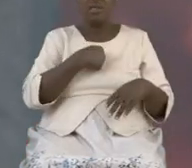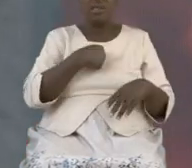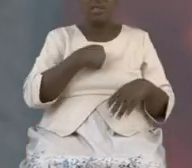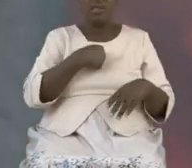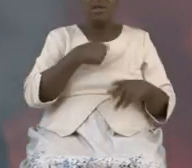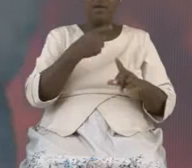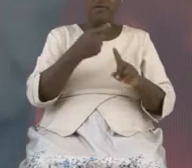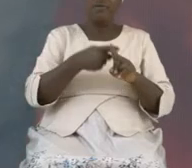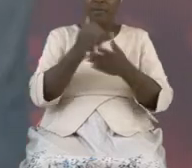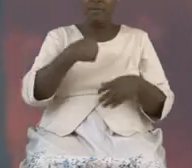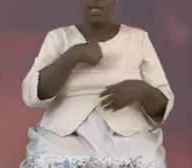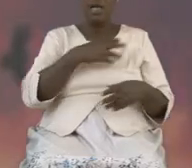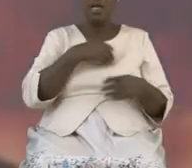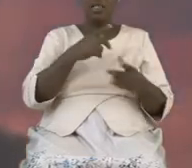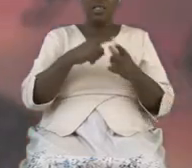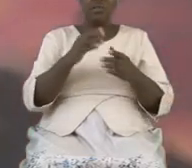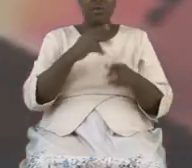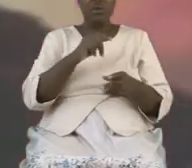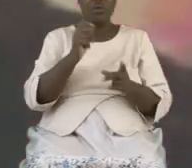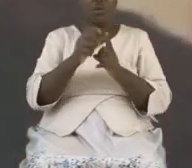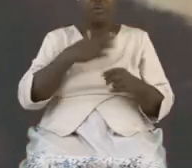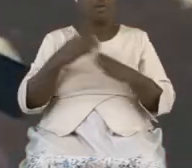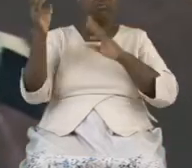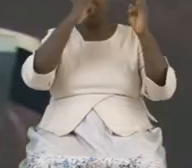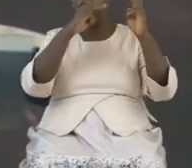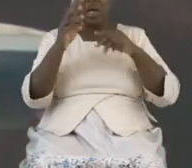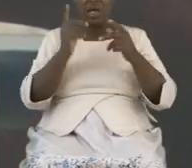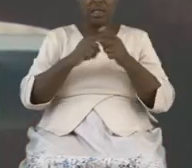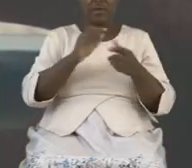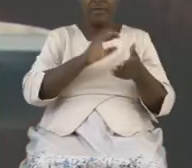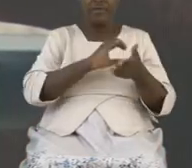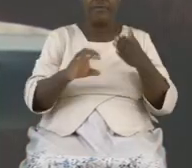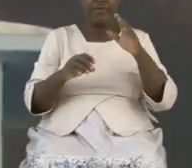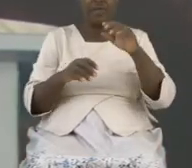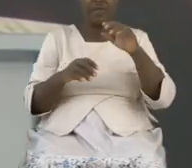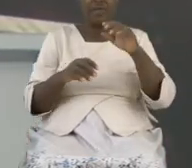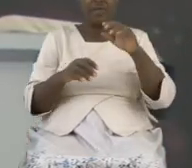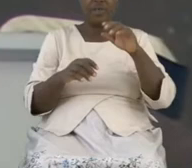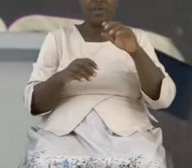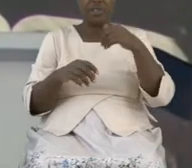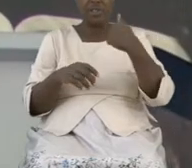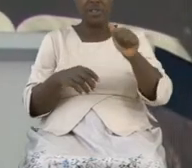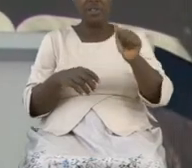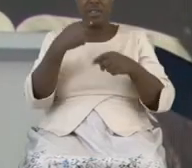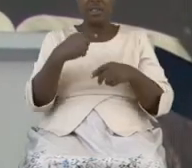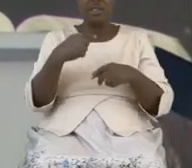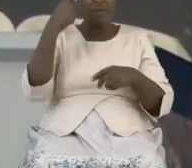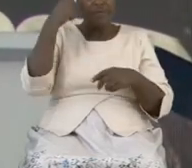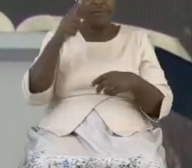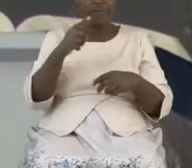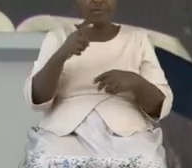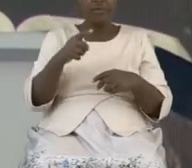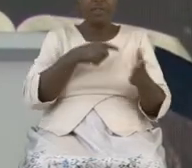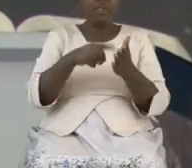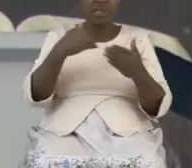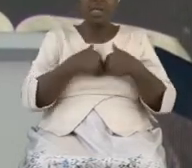roaring? Look at verse 16 there. In verse 16 it says, for doors have compassed me.